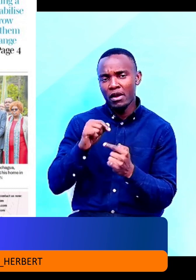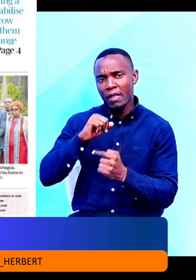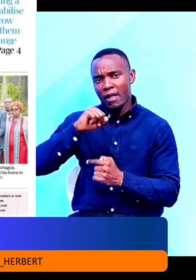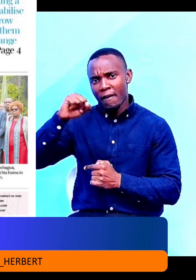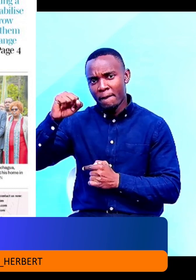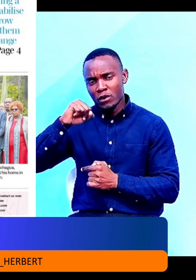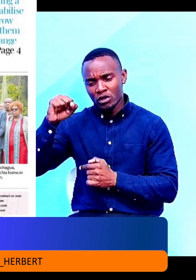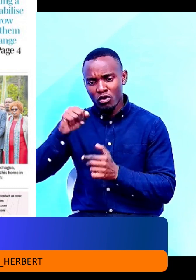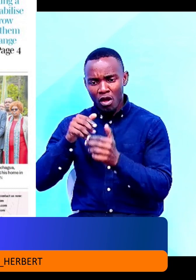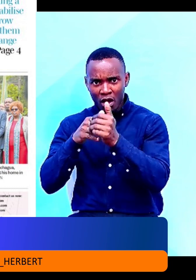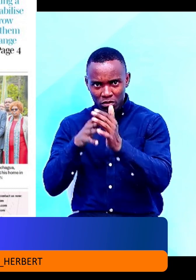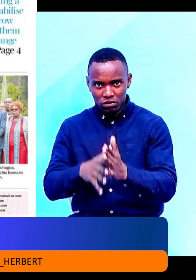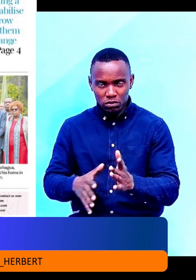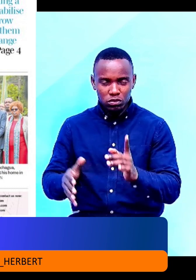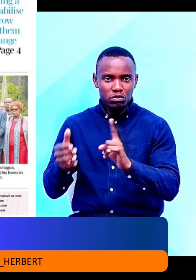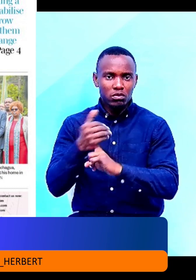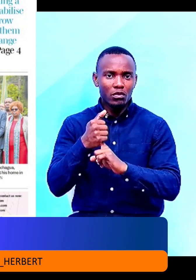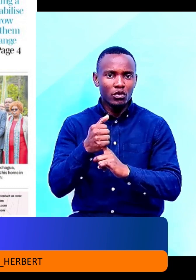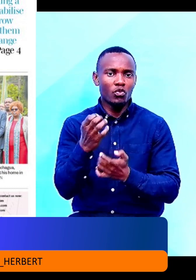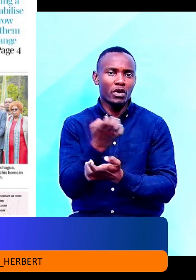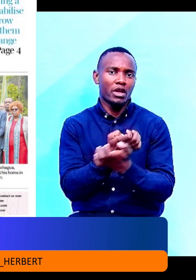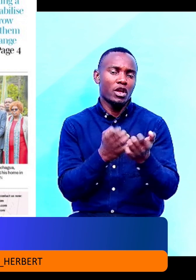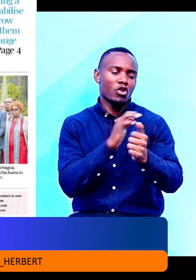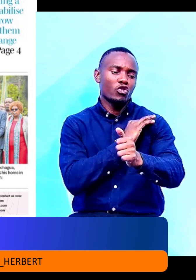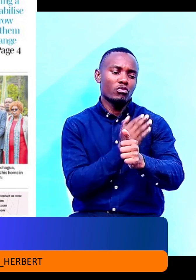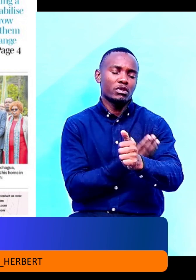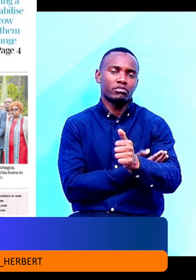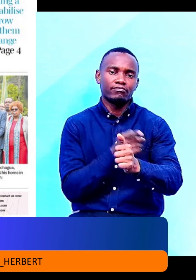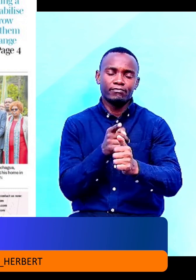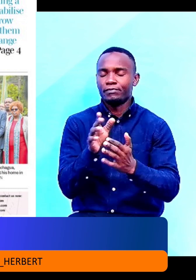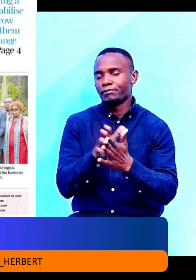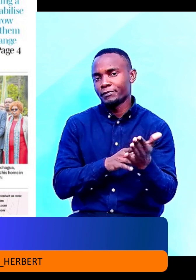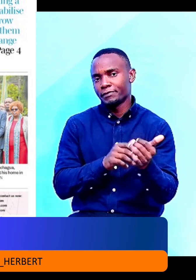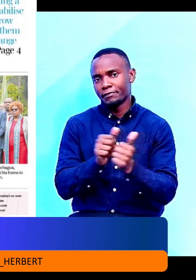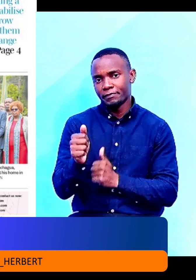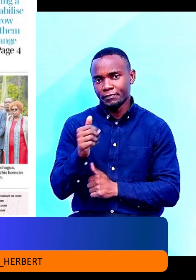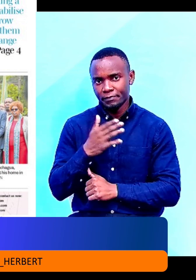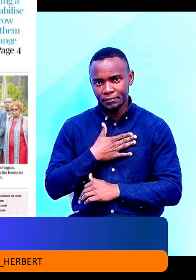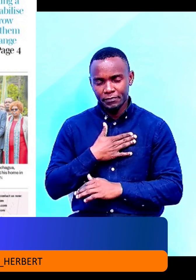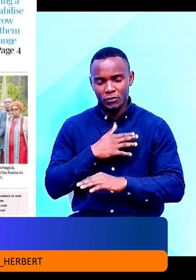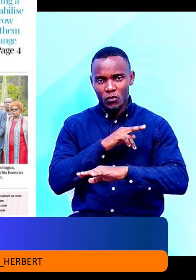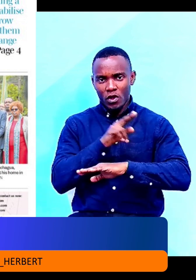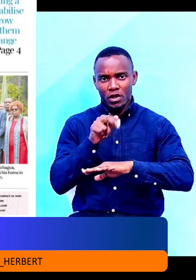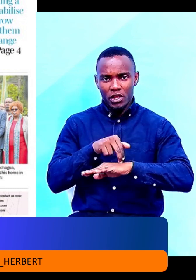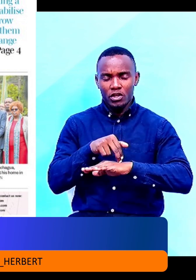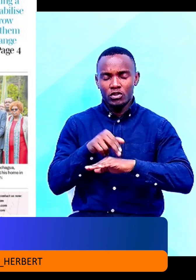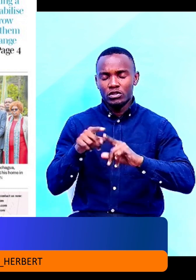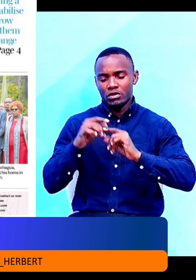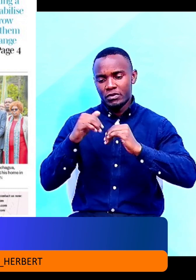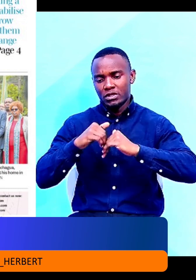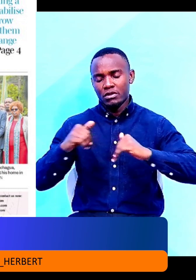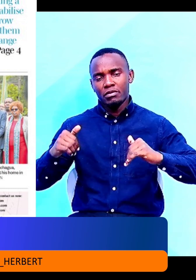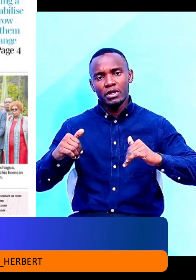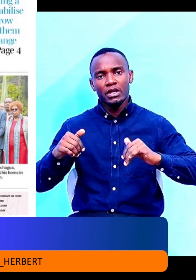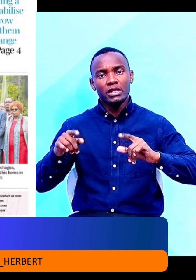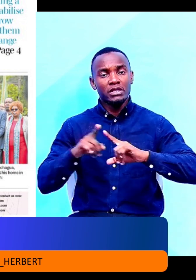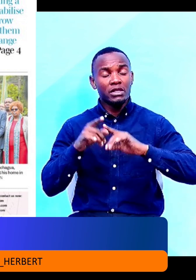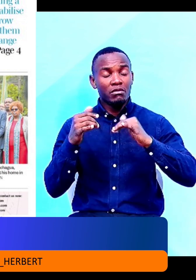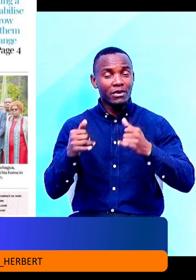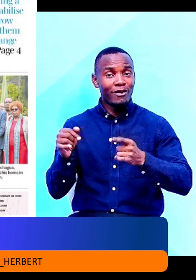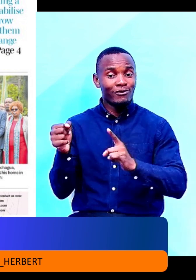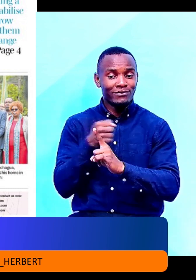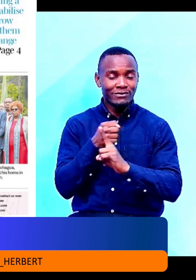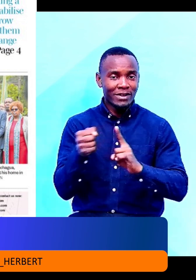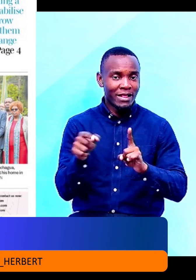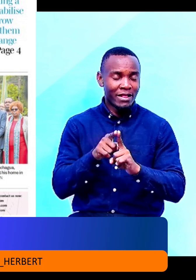consolidate political and economic power is tearing our nation apart with unprecedented detention, violence, and killing